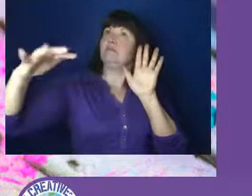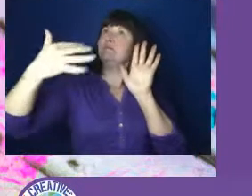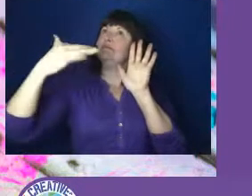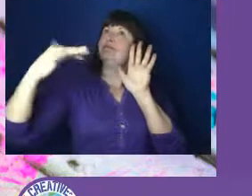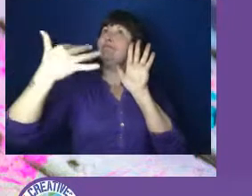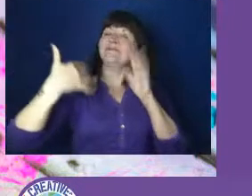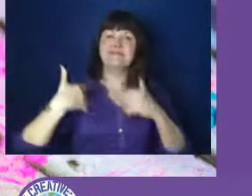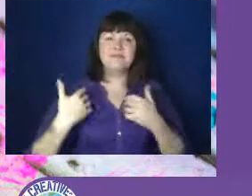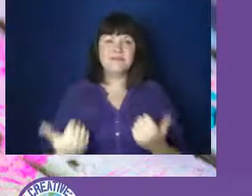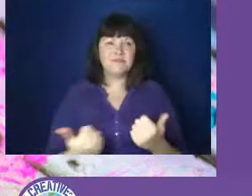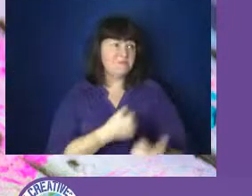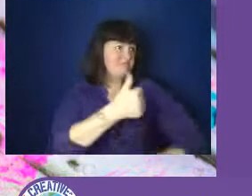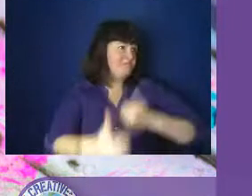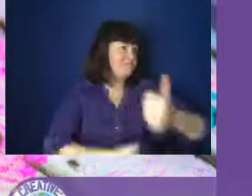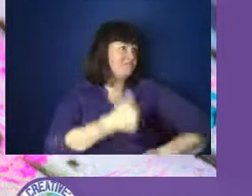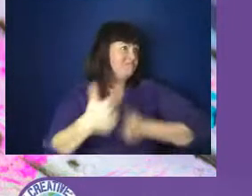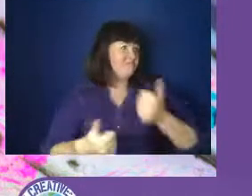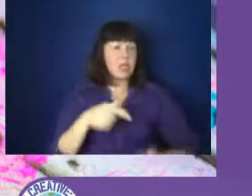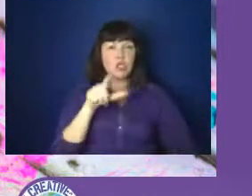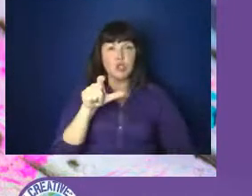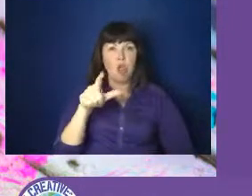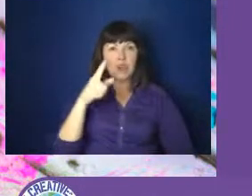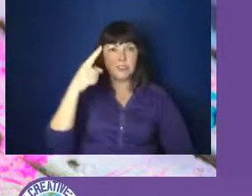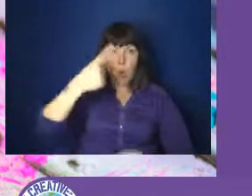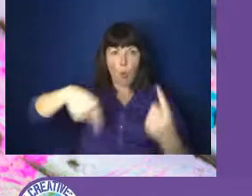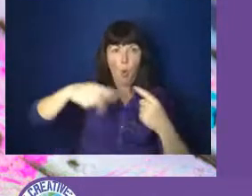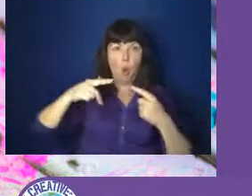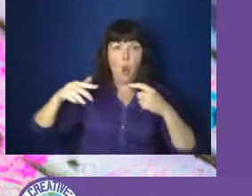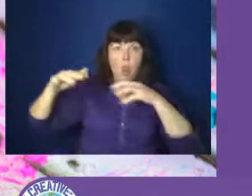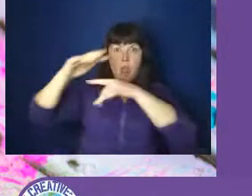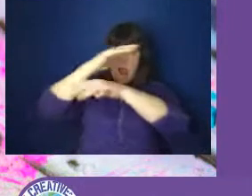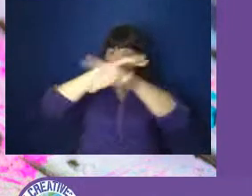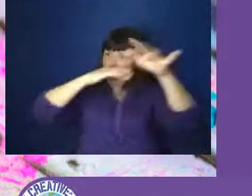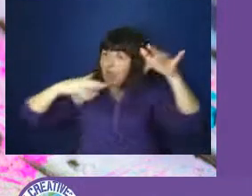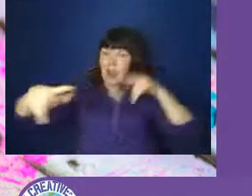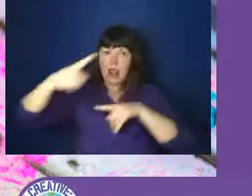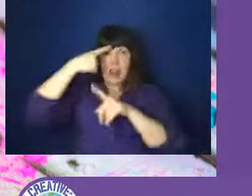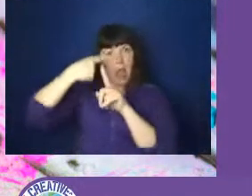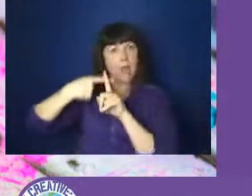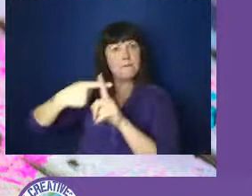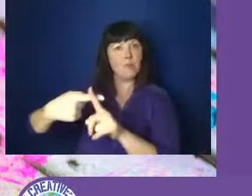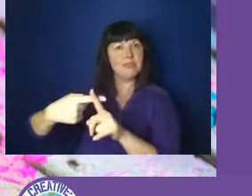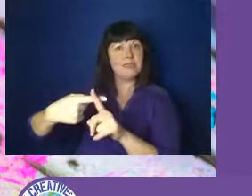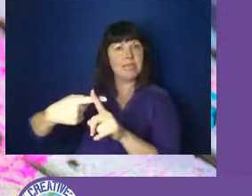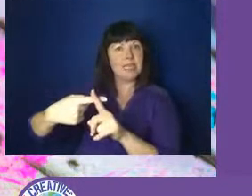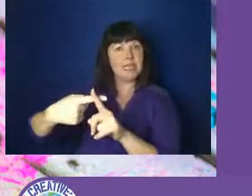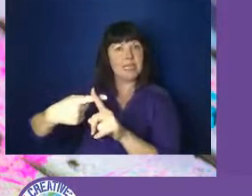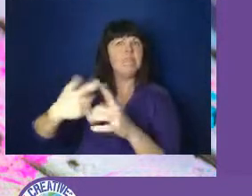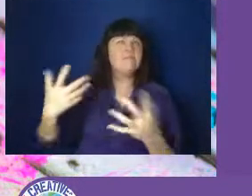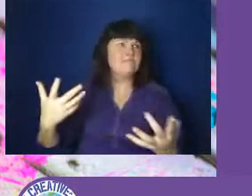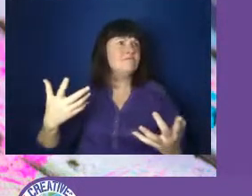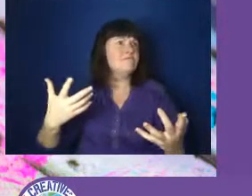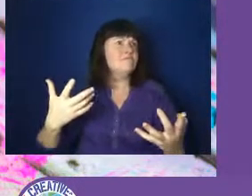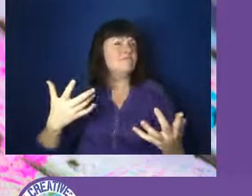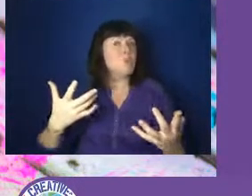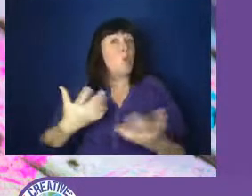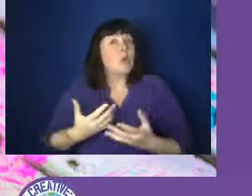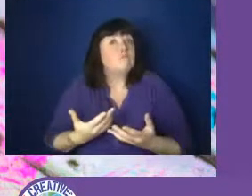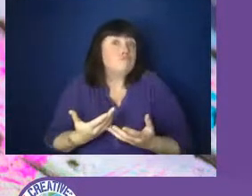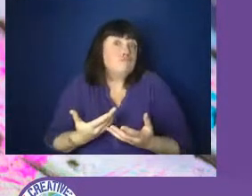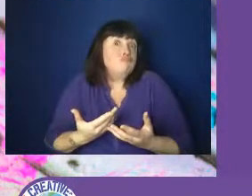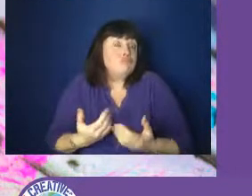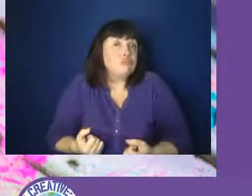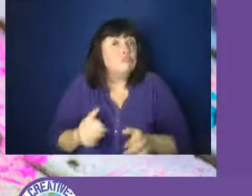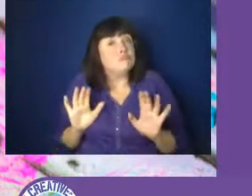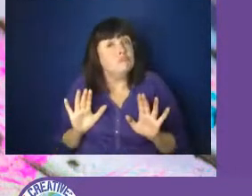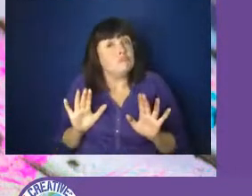encouraging. We're all about positivity here. We acknowledge when things are rubbish, but we're all about let's see